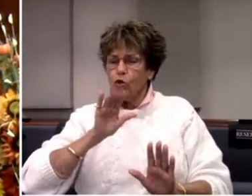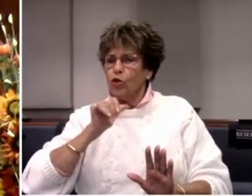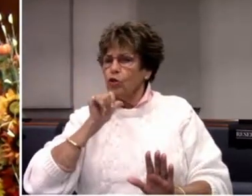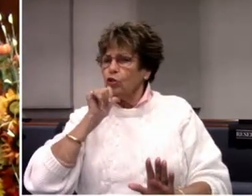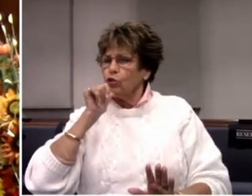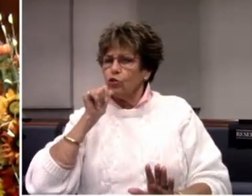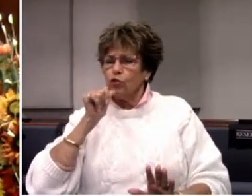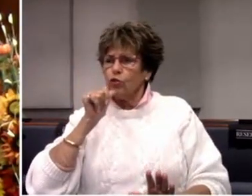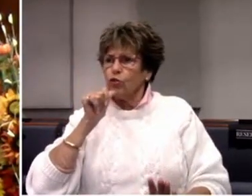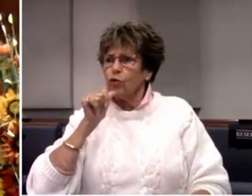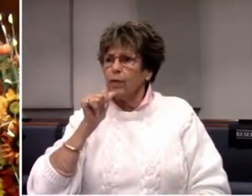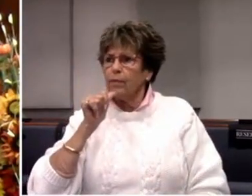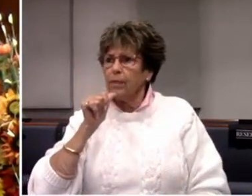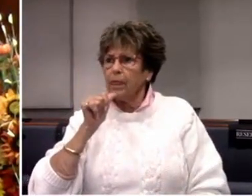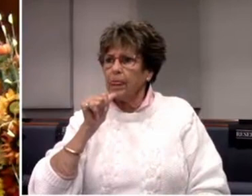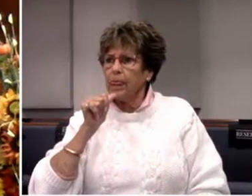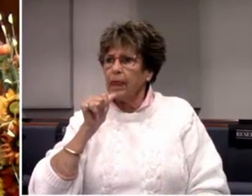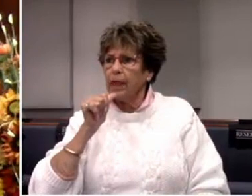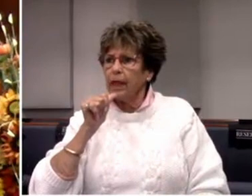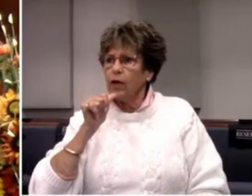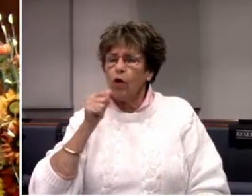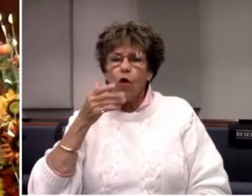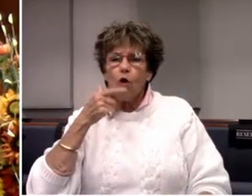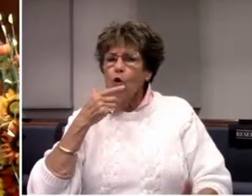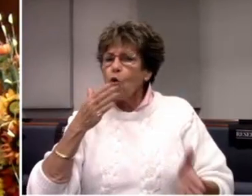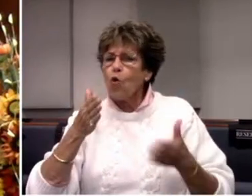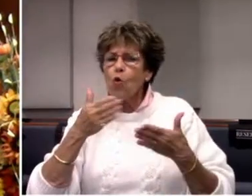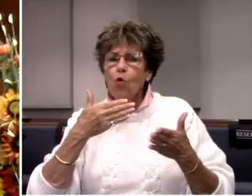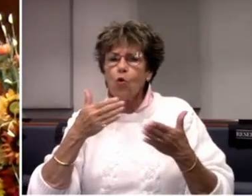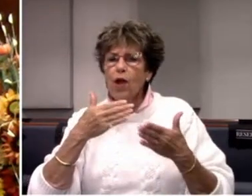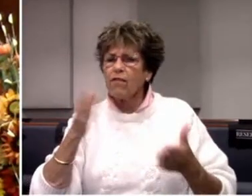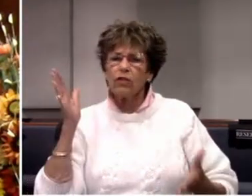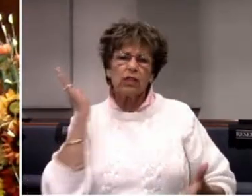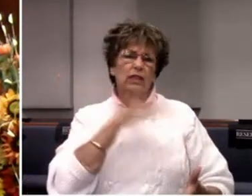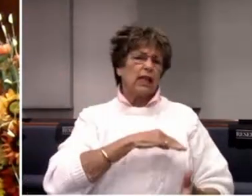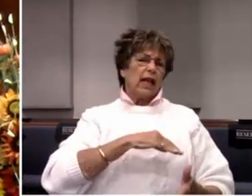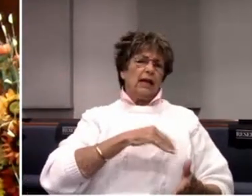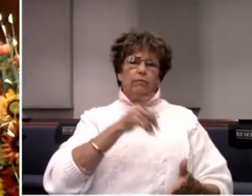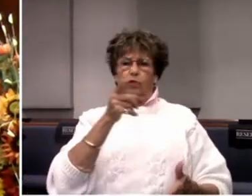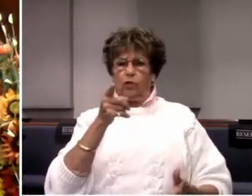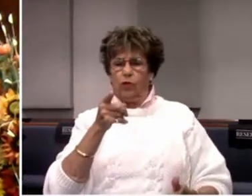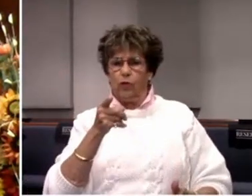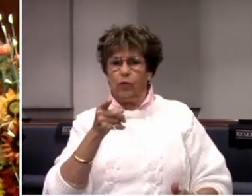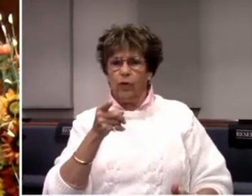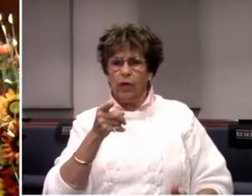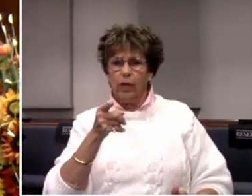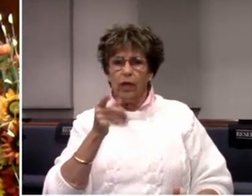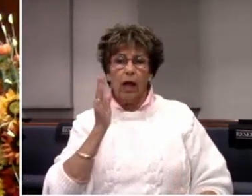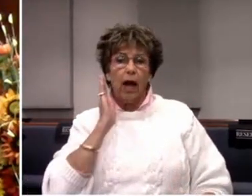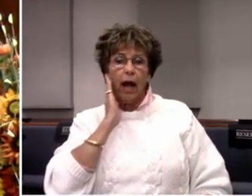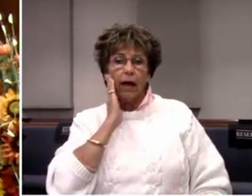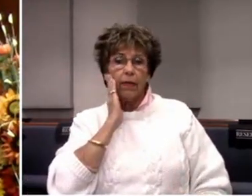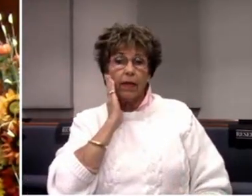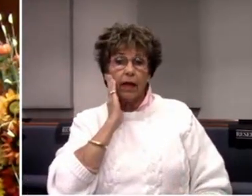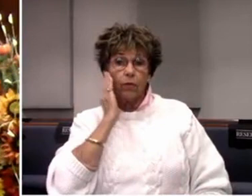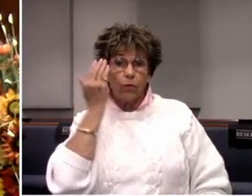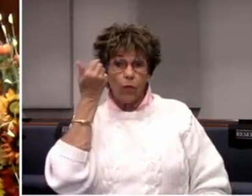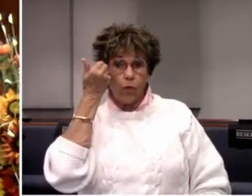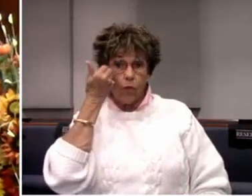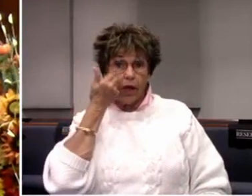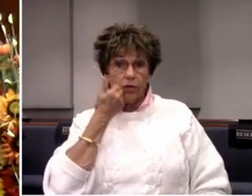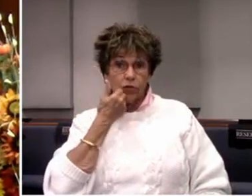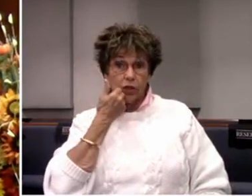evil, but whosoever shall smite thee on thy right